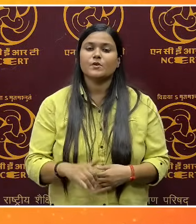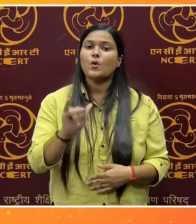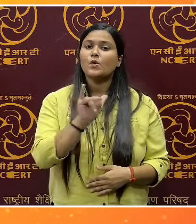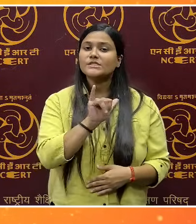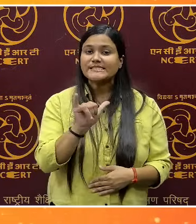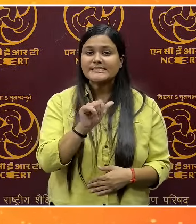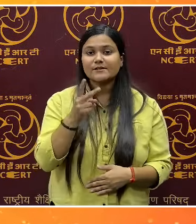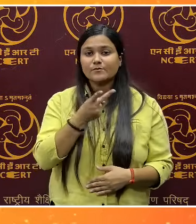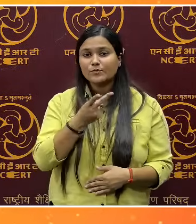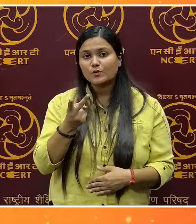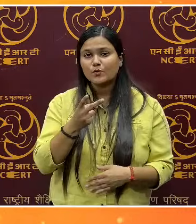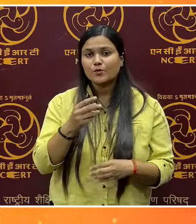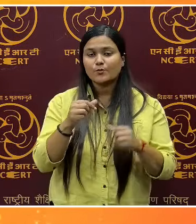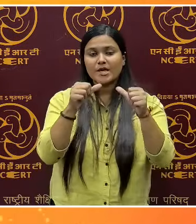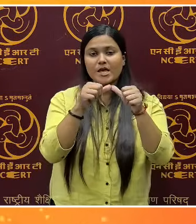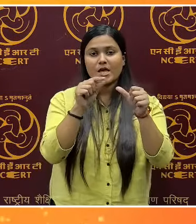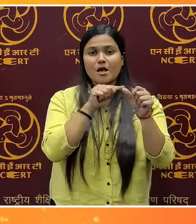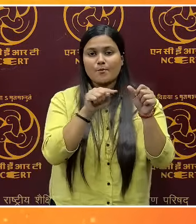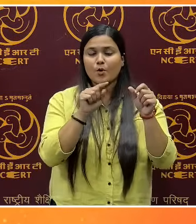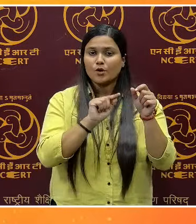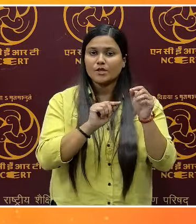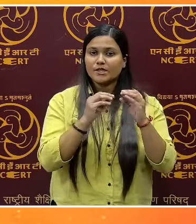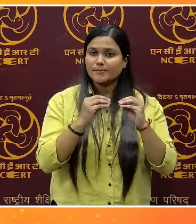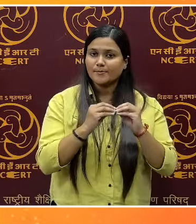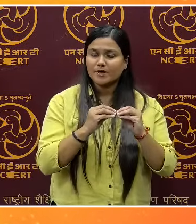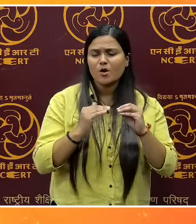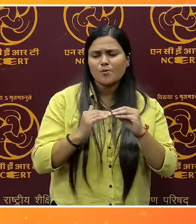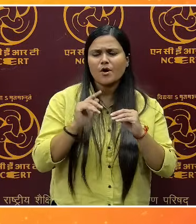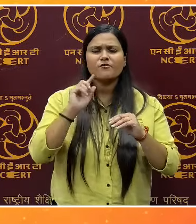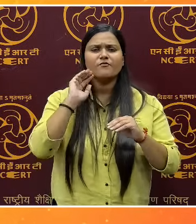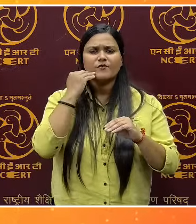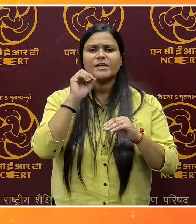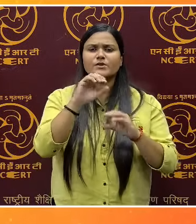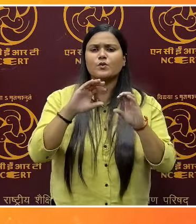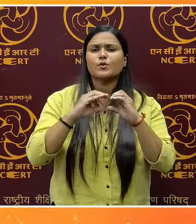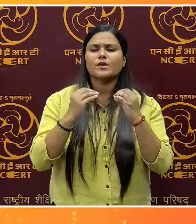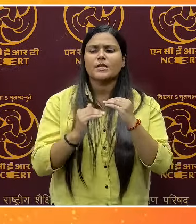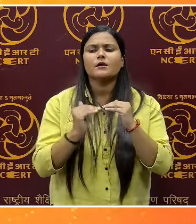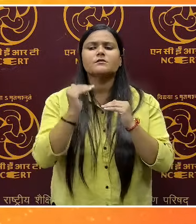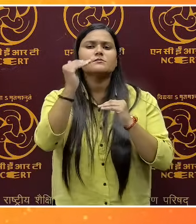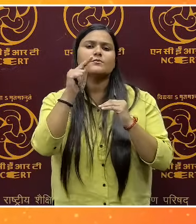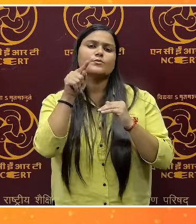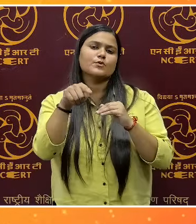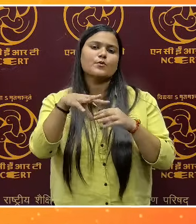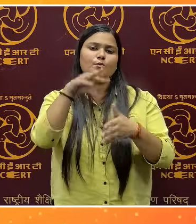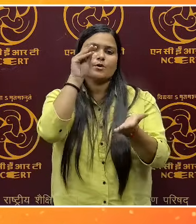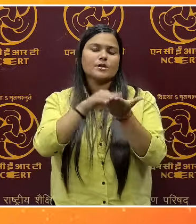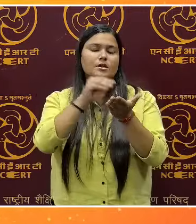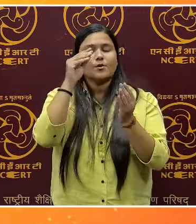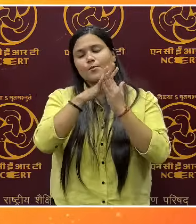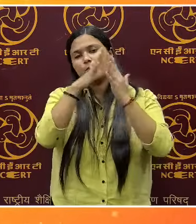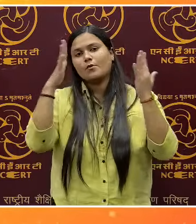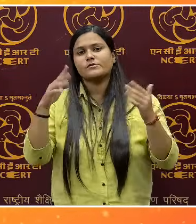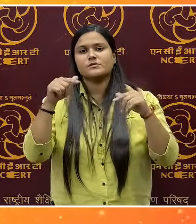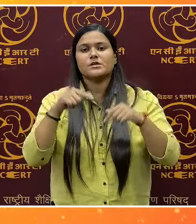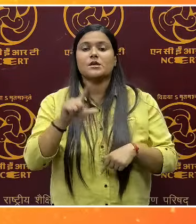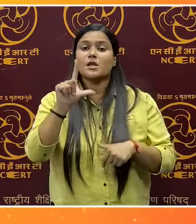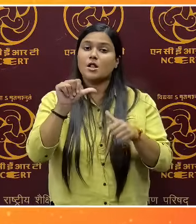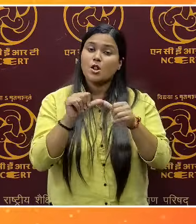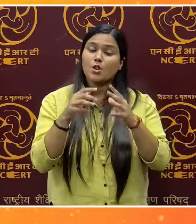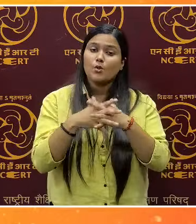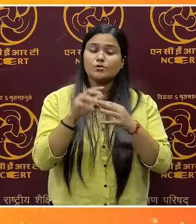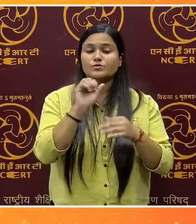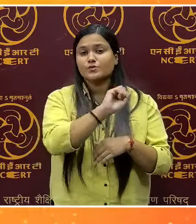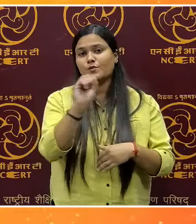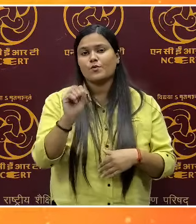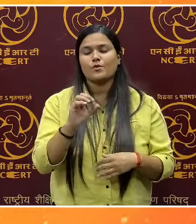a to the power a upon b. This you will learn in higher classes, children. So, at present I think these laws are more than enough for